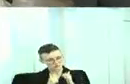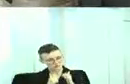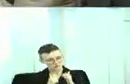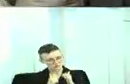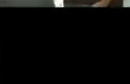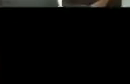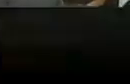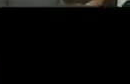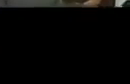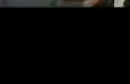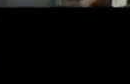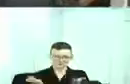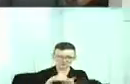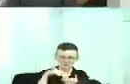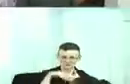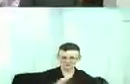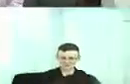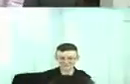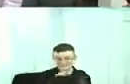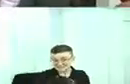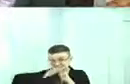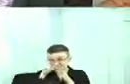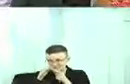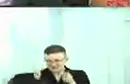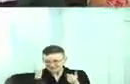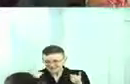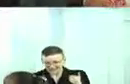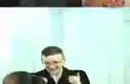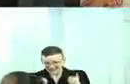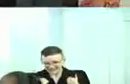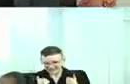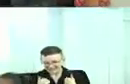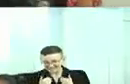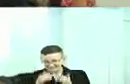really special is when we also have the privilege and the honor